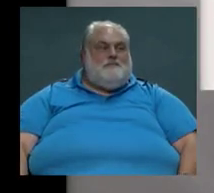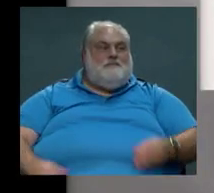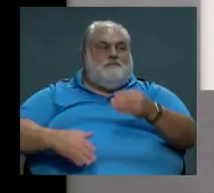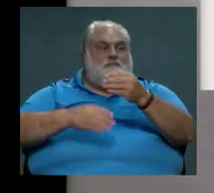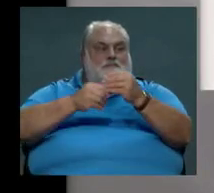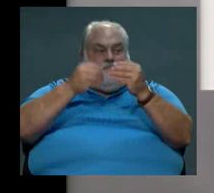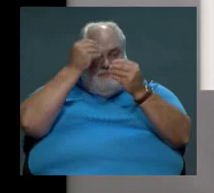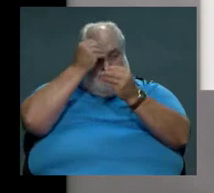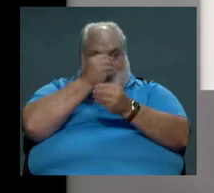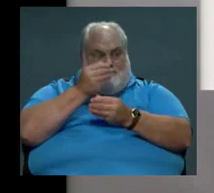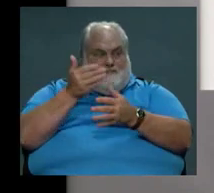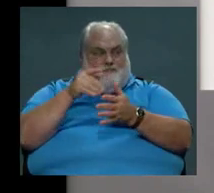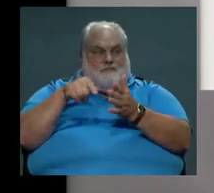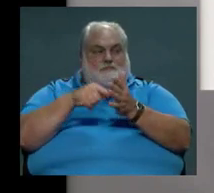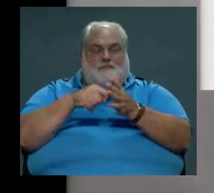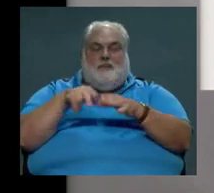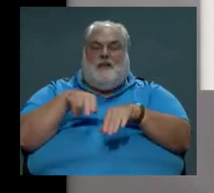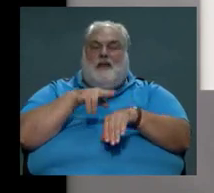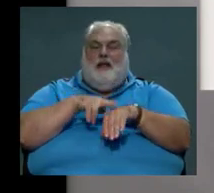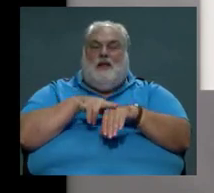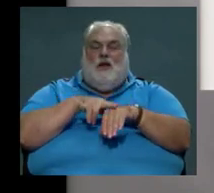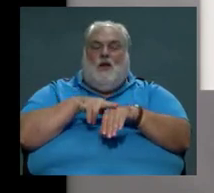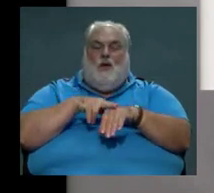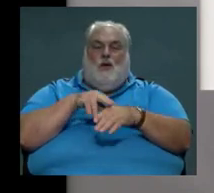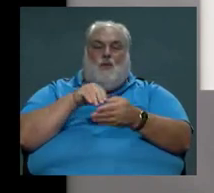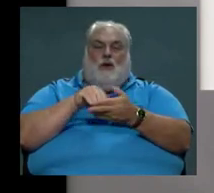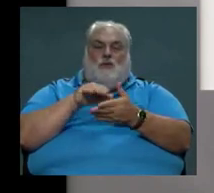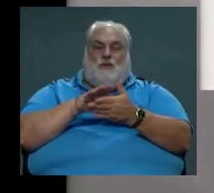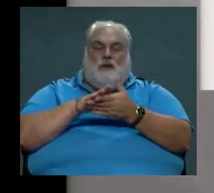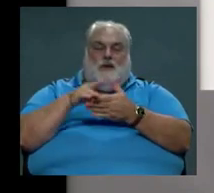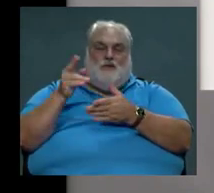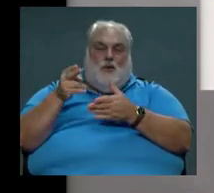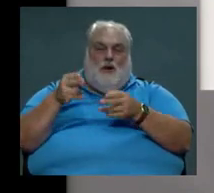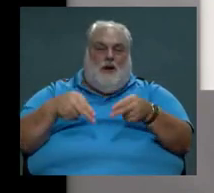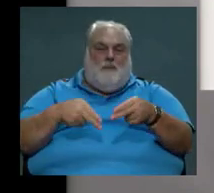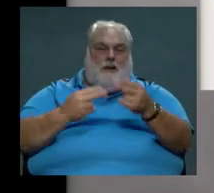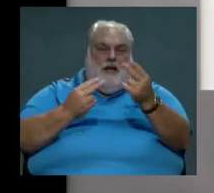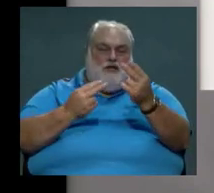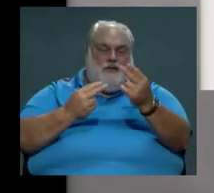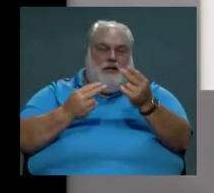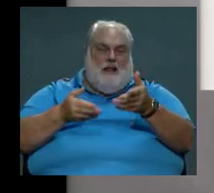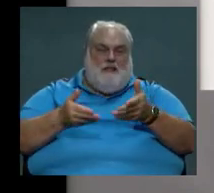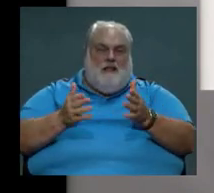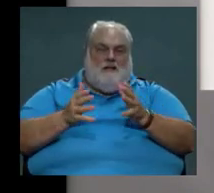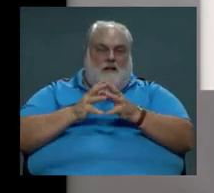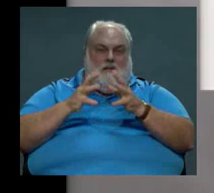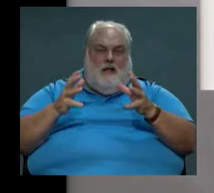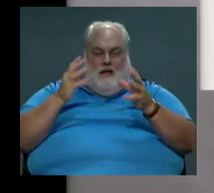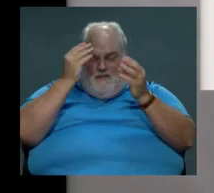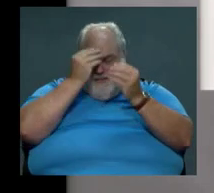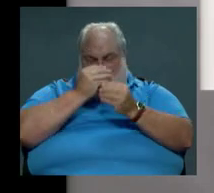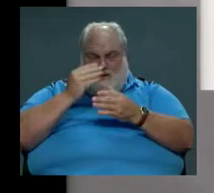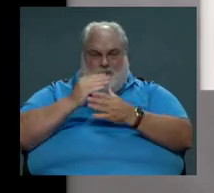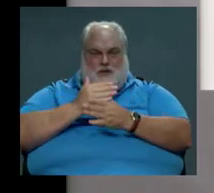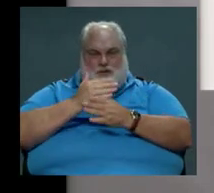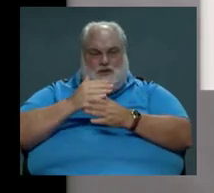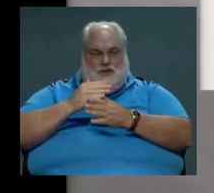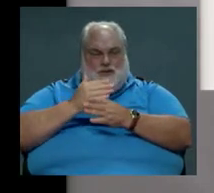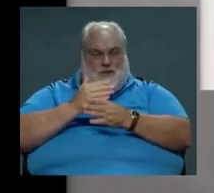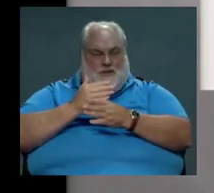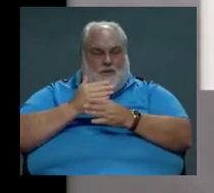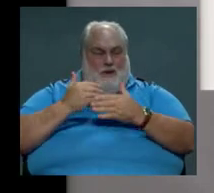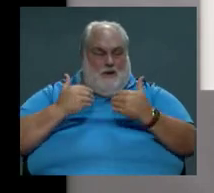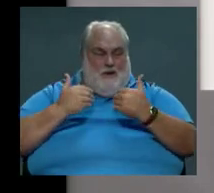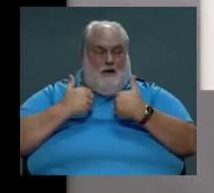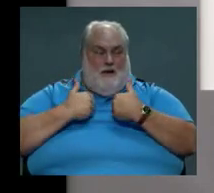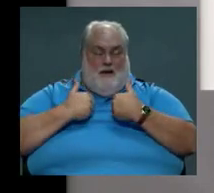information, this is the National Register of Historic Places actual nomination. That gives you a lot of information. We've got some